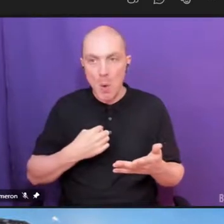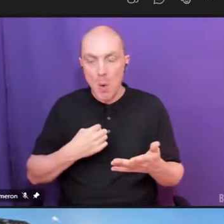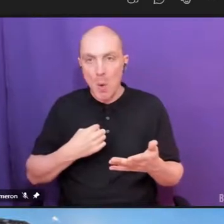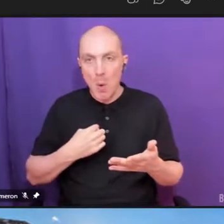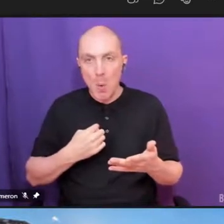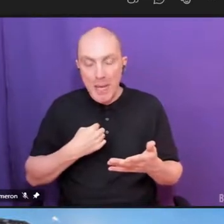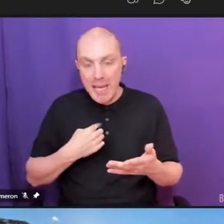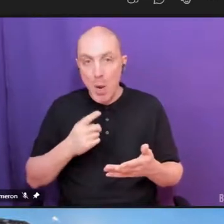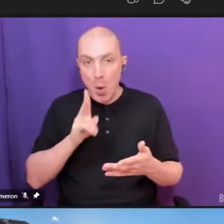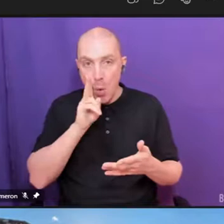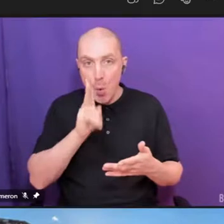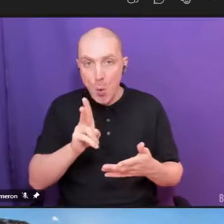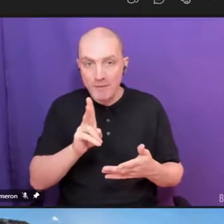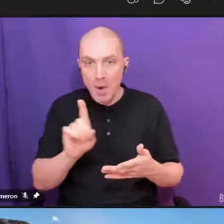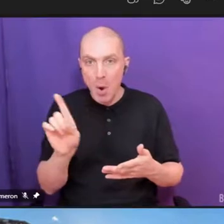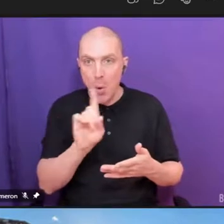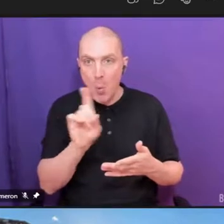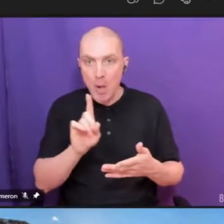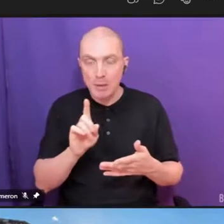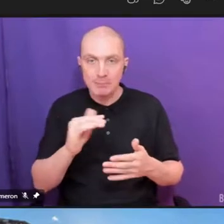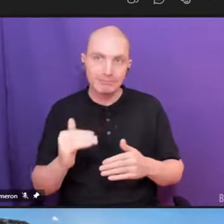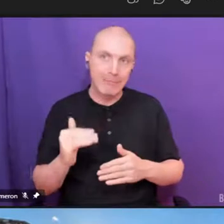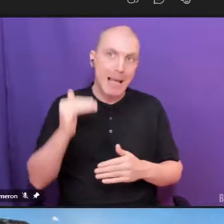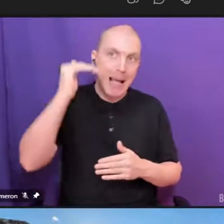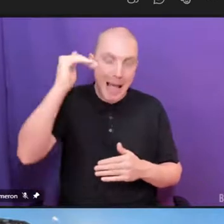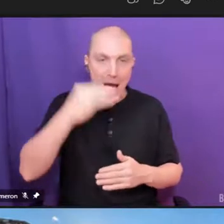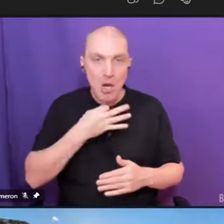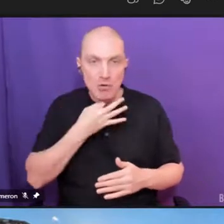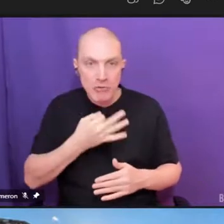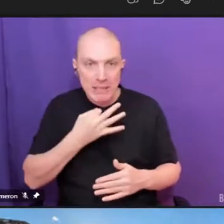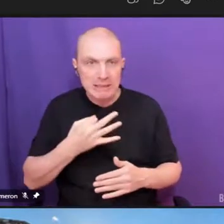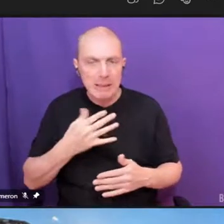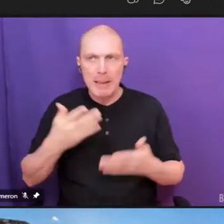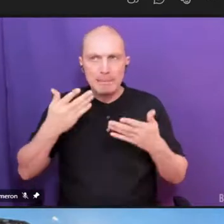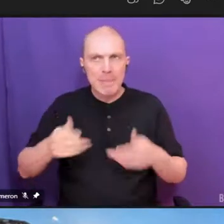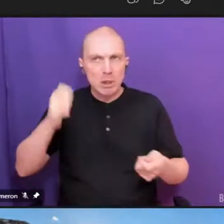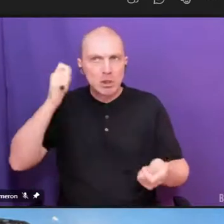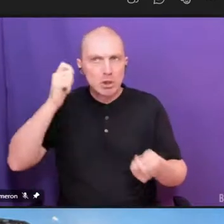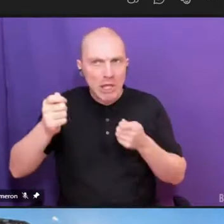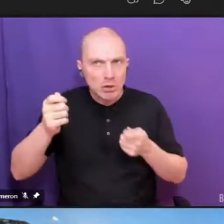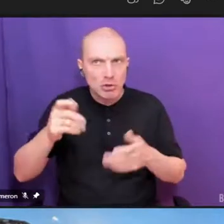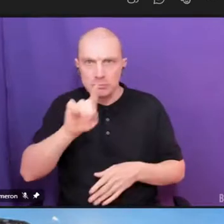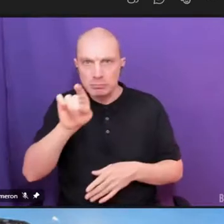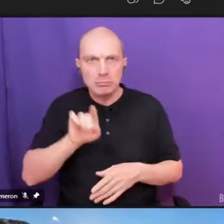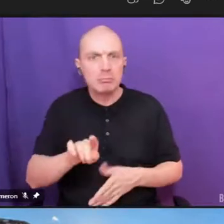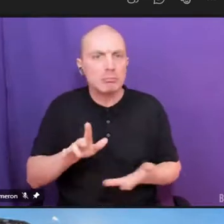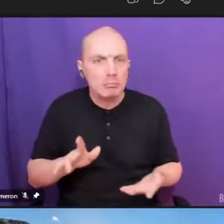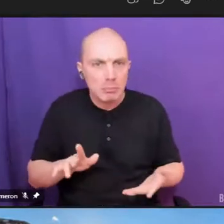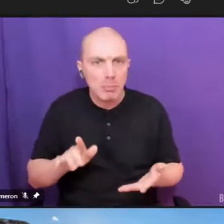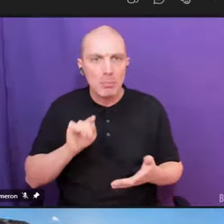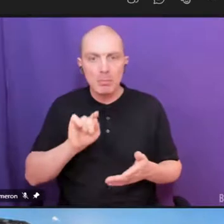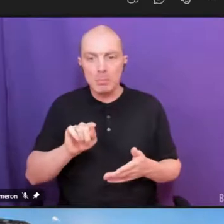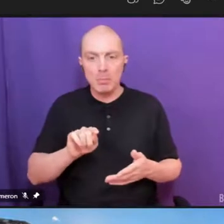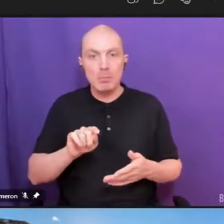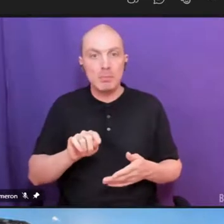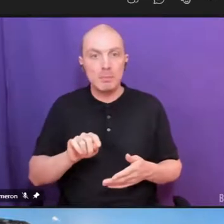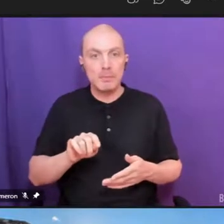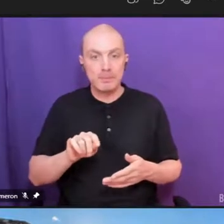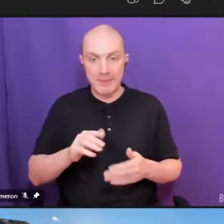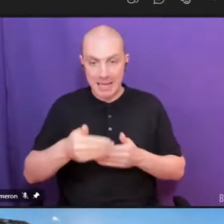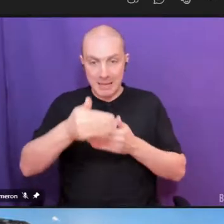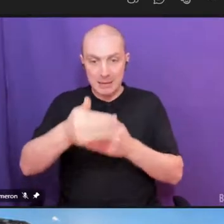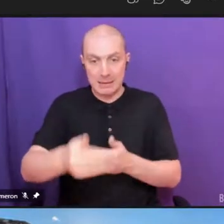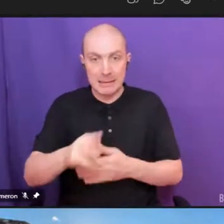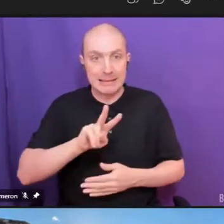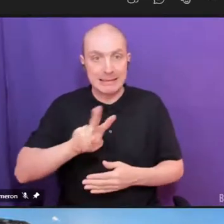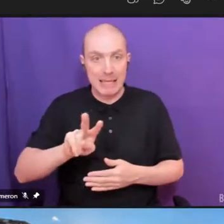to which they changed during the period. And one of the other pieces of work that we've planned in the second half of the year is looking at the revised controls. So that's